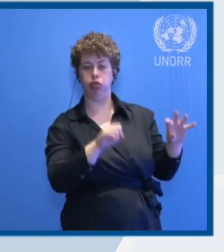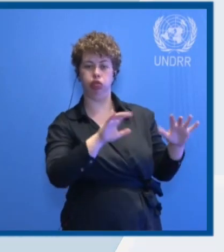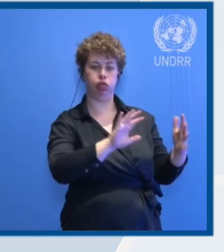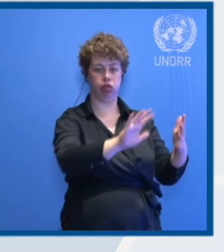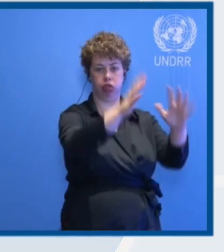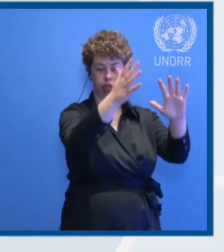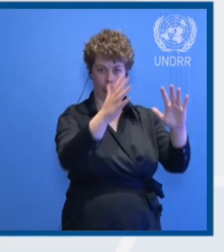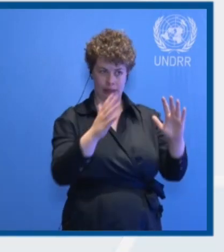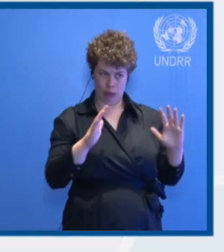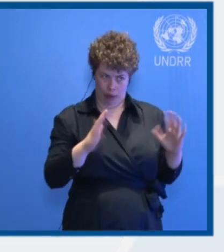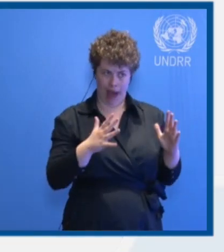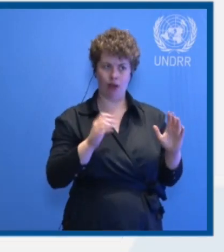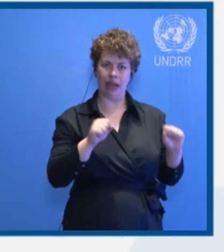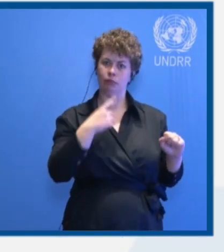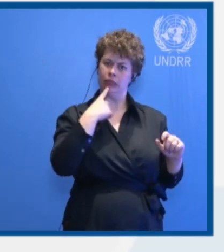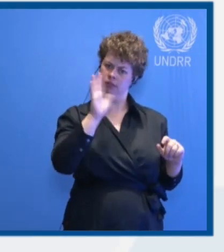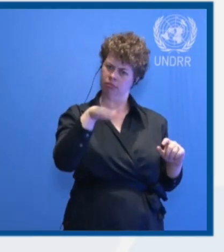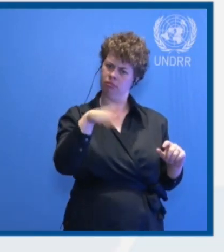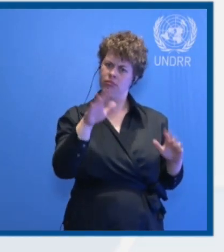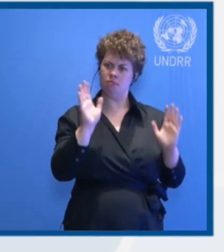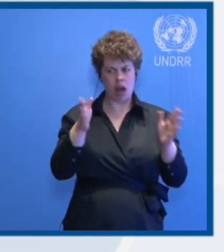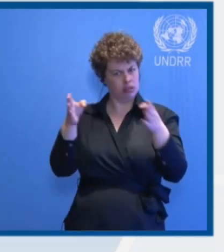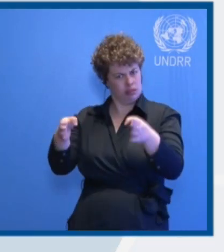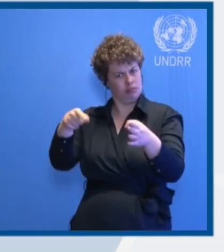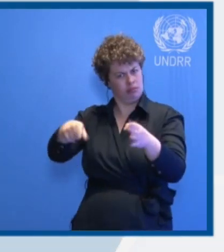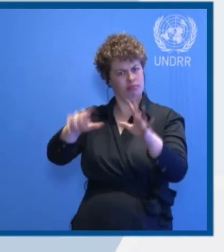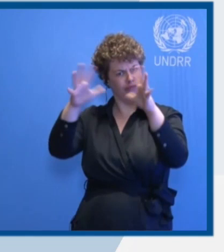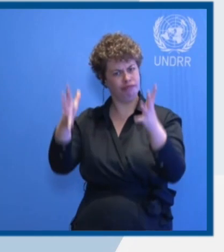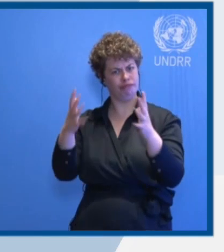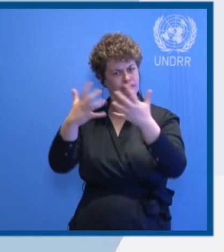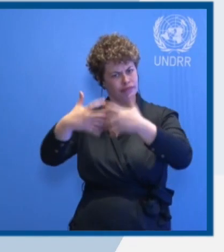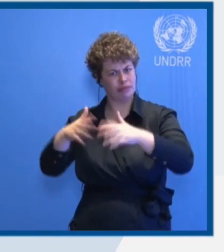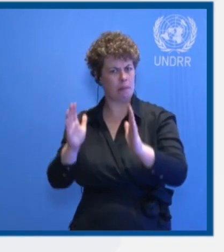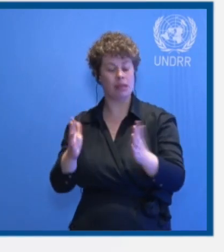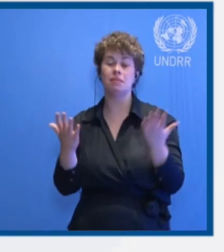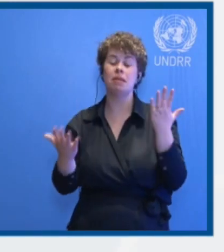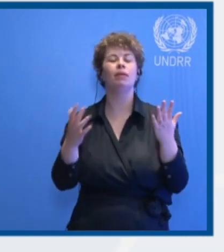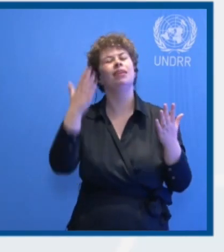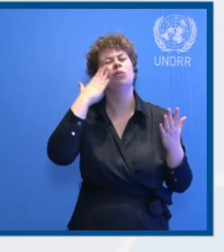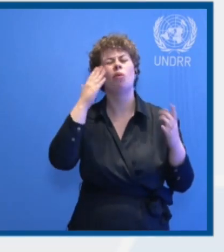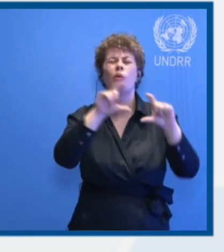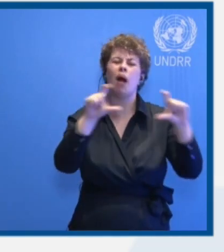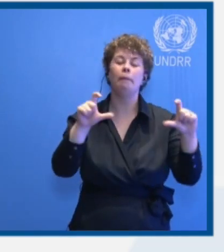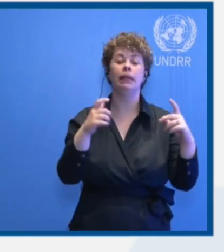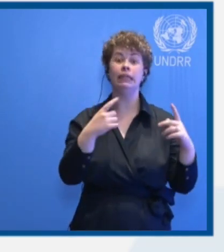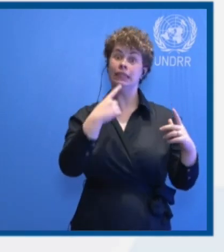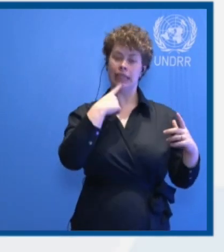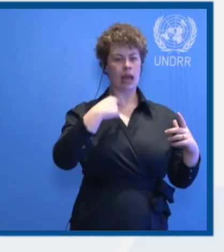fail. So maybe you can talk about some ideas around greenwashing and